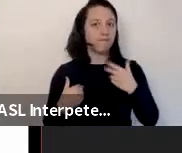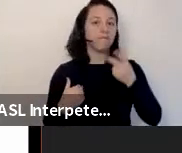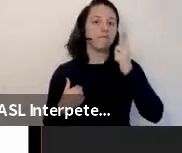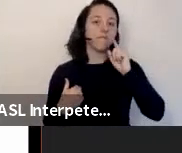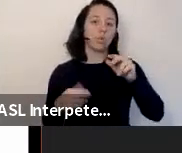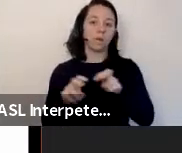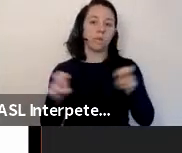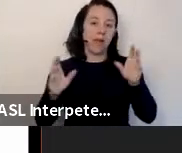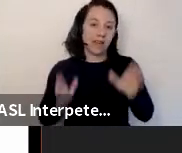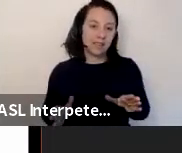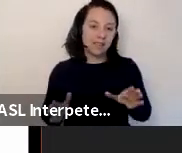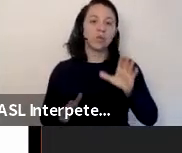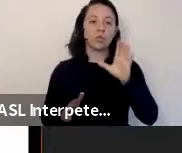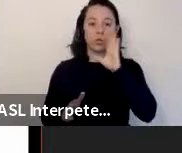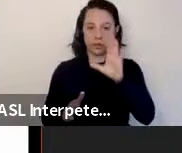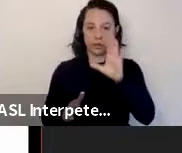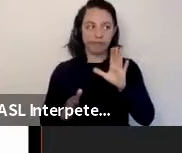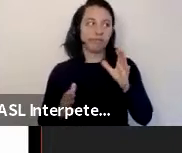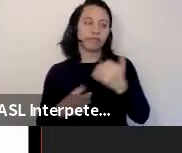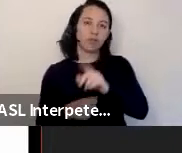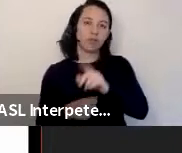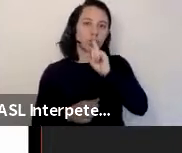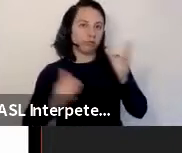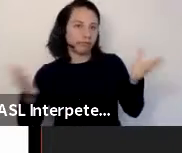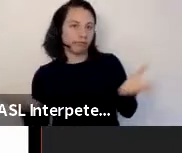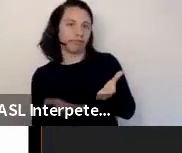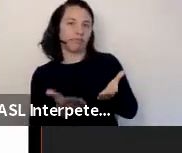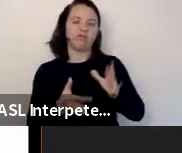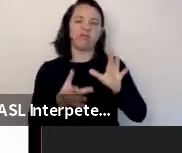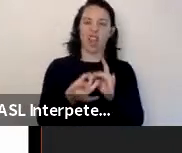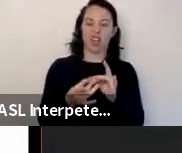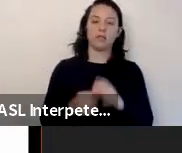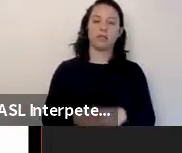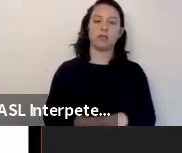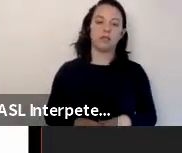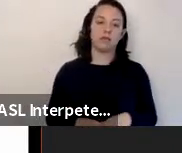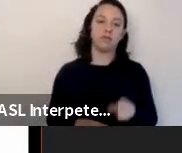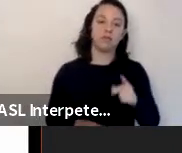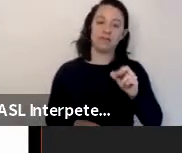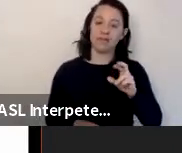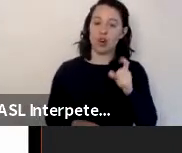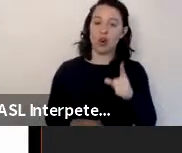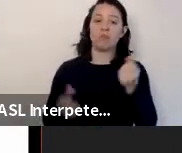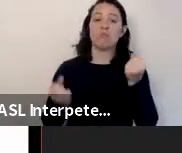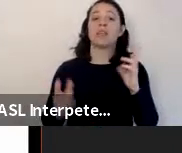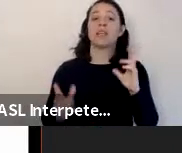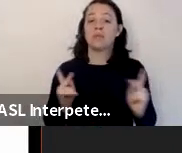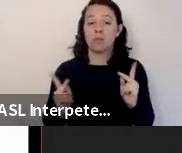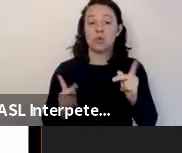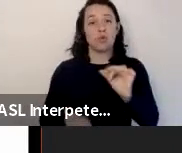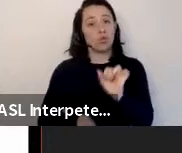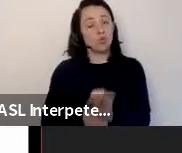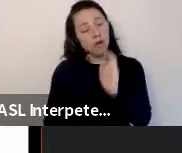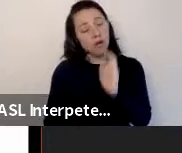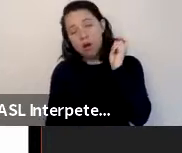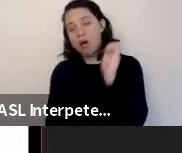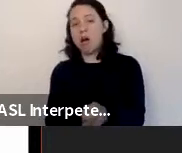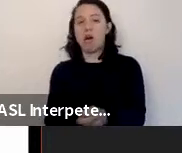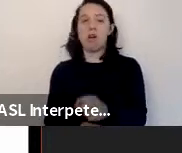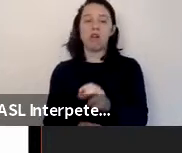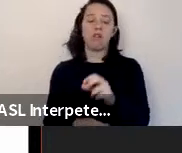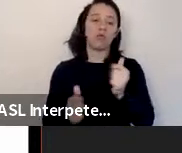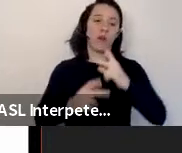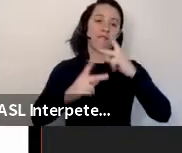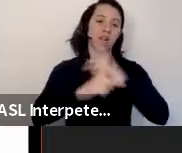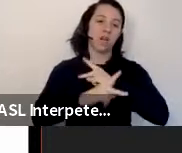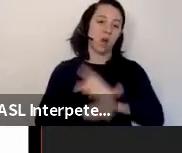on here, we will get you connected. There are a lot of people working really hard right now to figure out